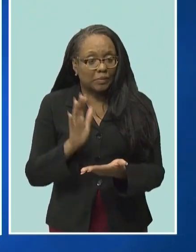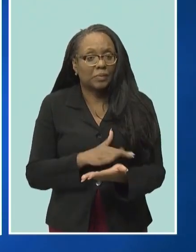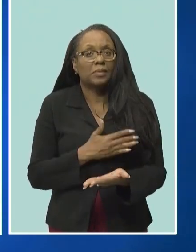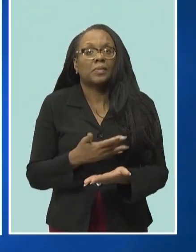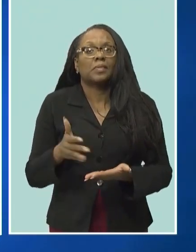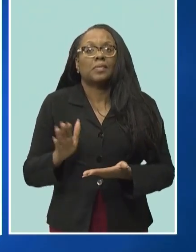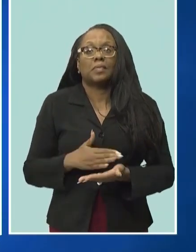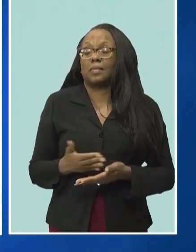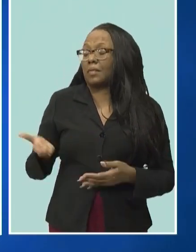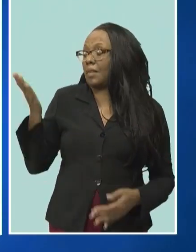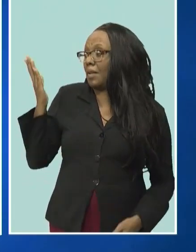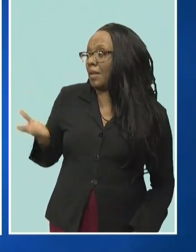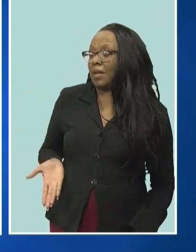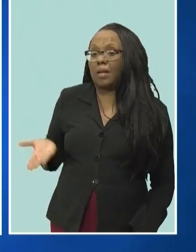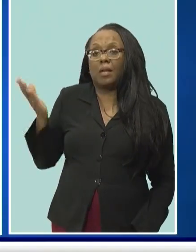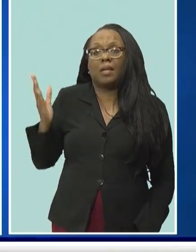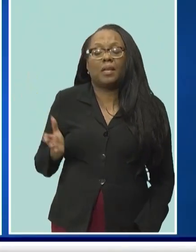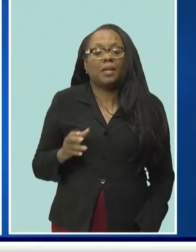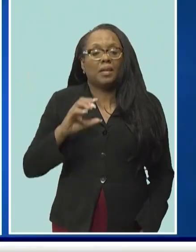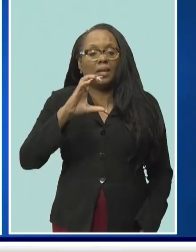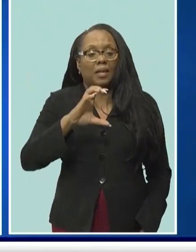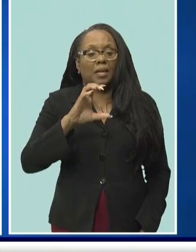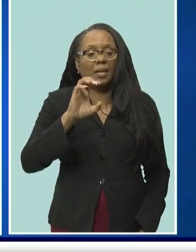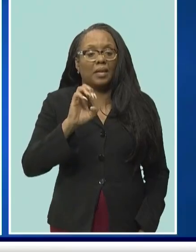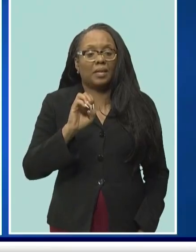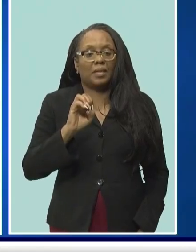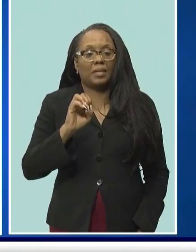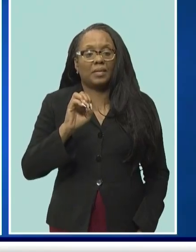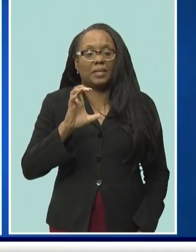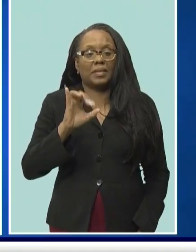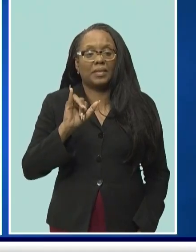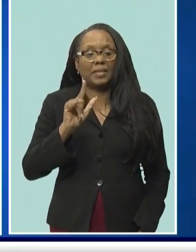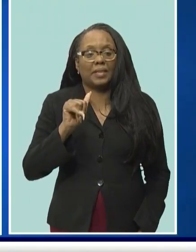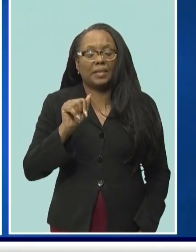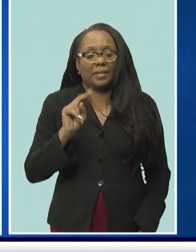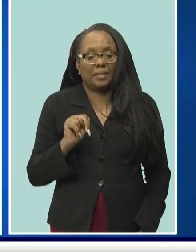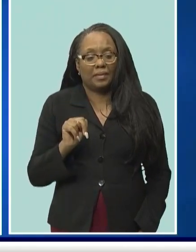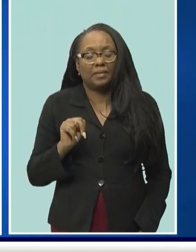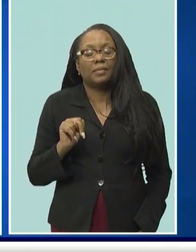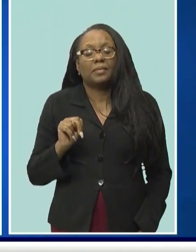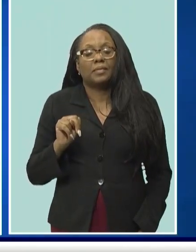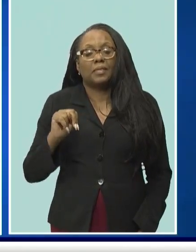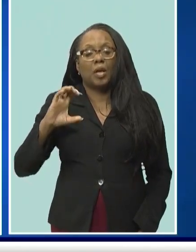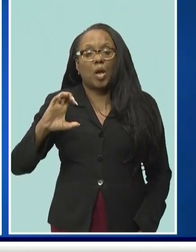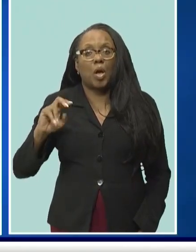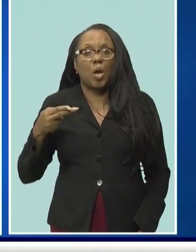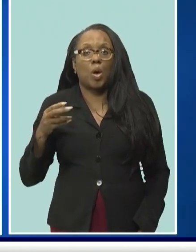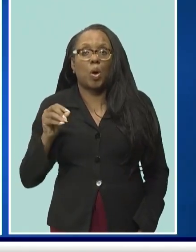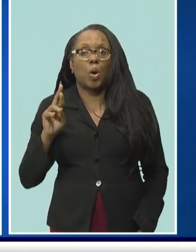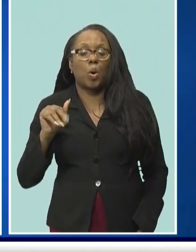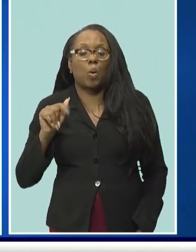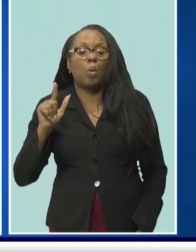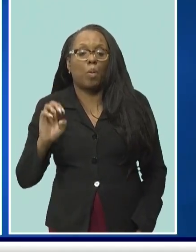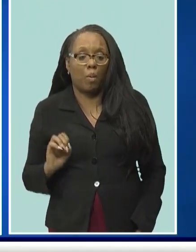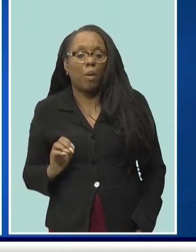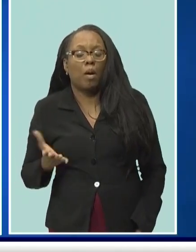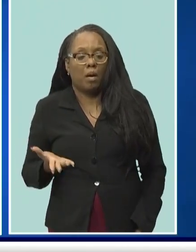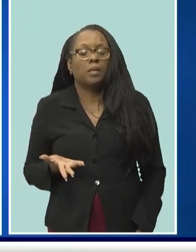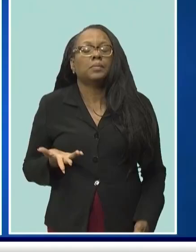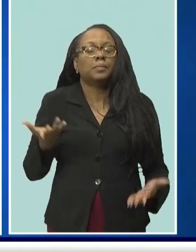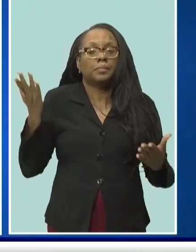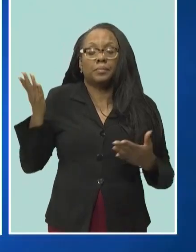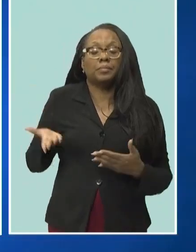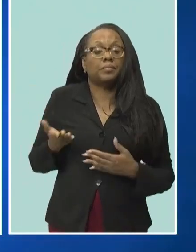One such choir is the Sicilian Chorale, an offshoot of Doris Provincial's highly acclaimed Sicilian